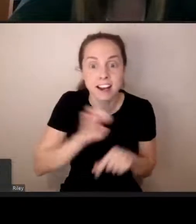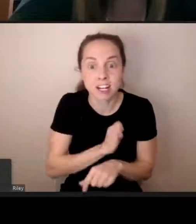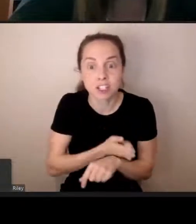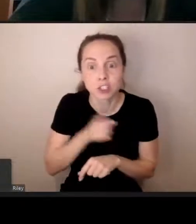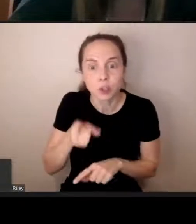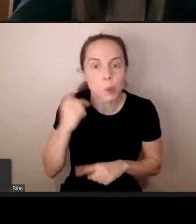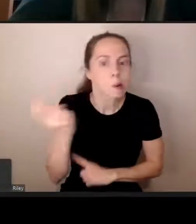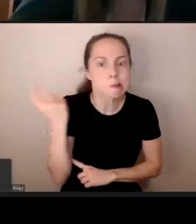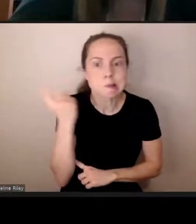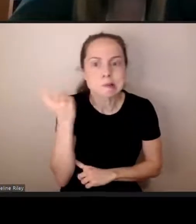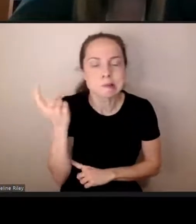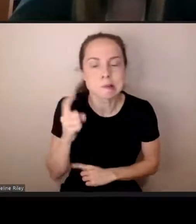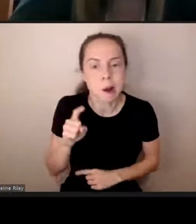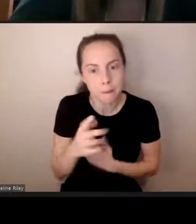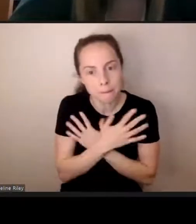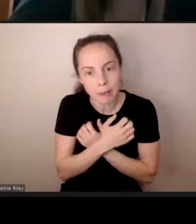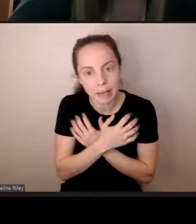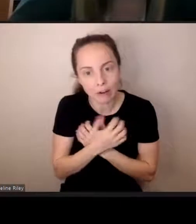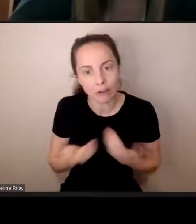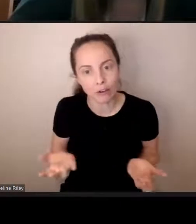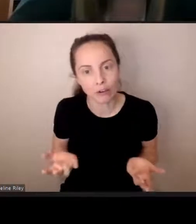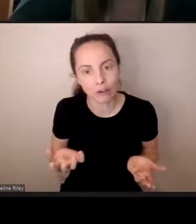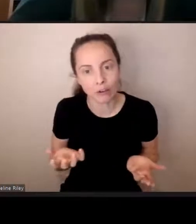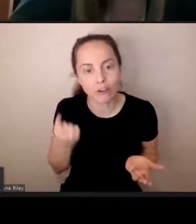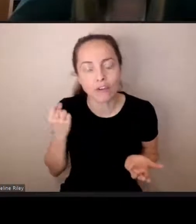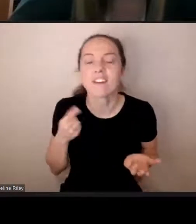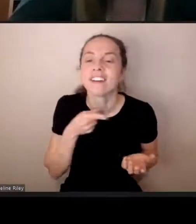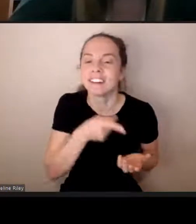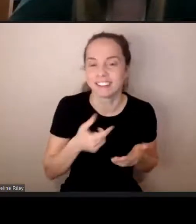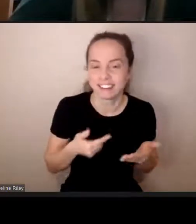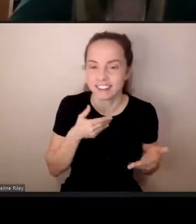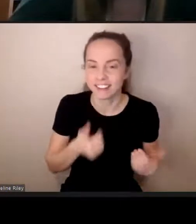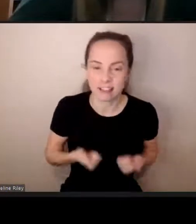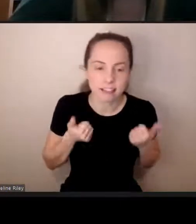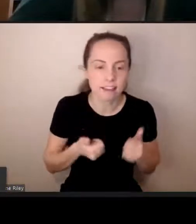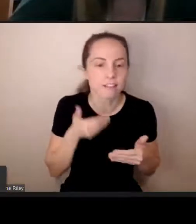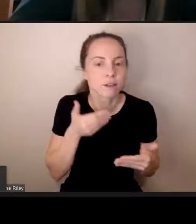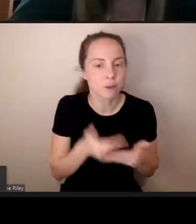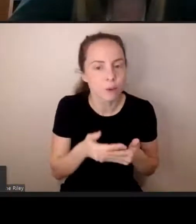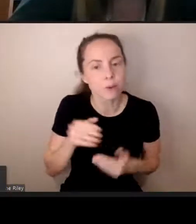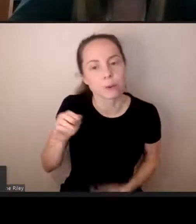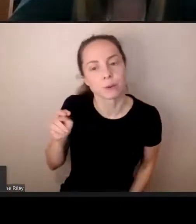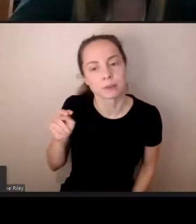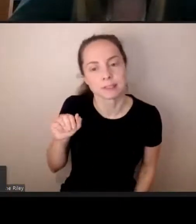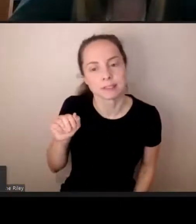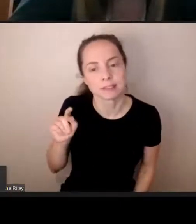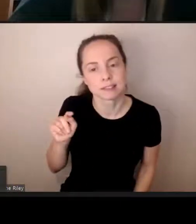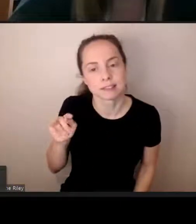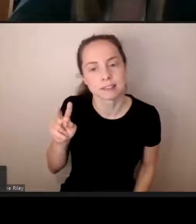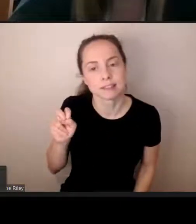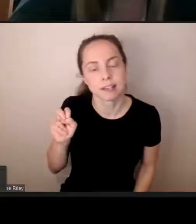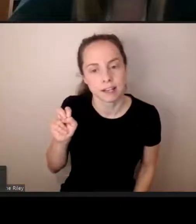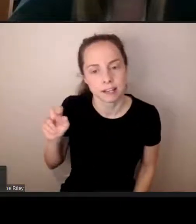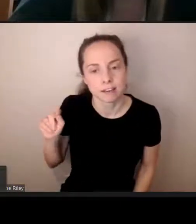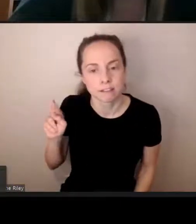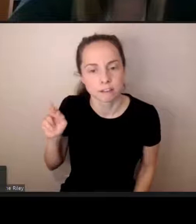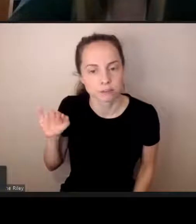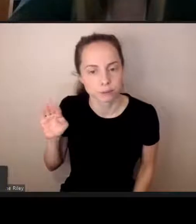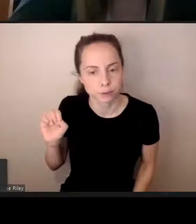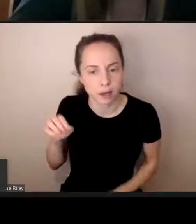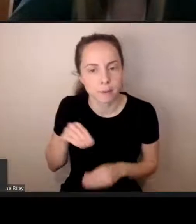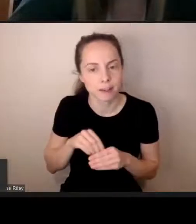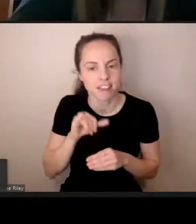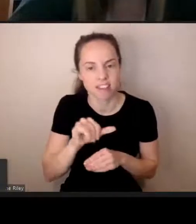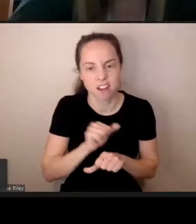And he lived close to a native tribe in Mount Shasta in California. And the healers in the